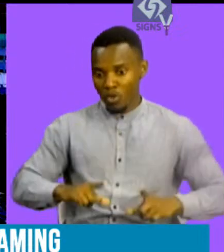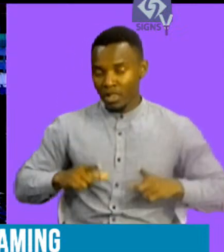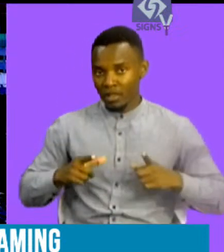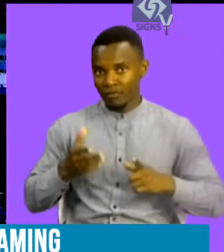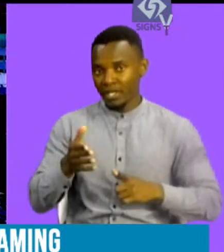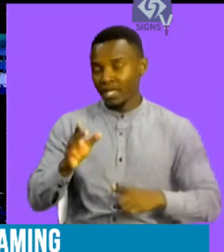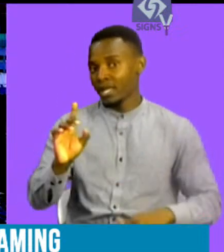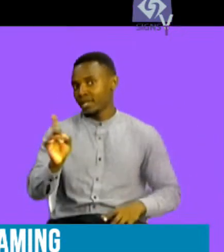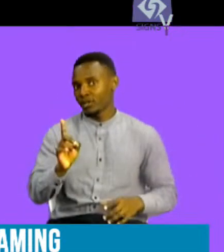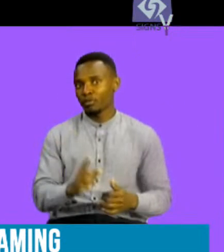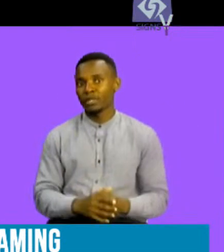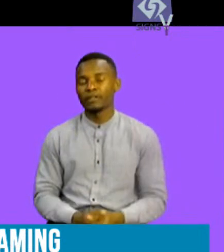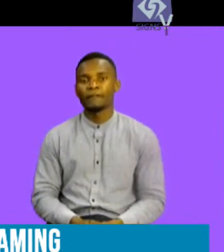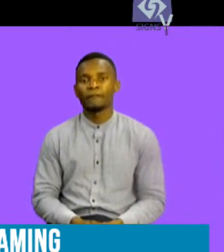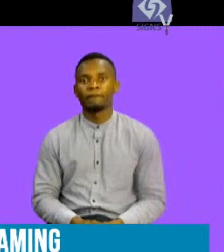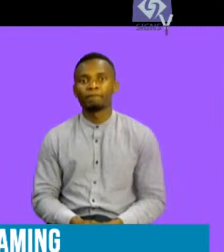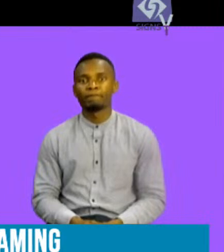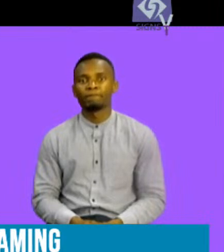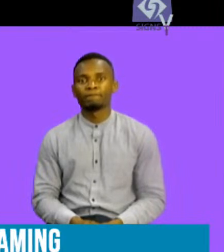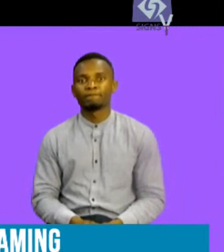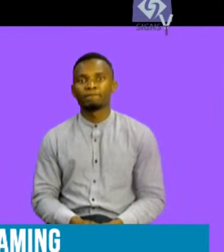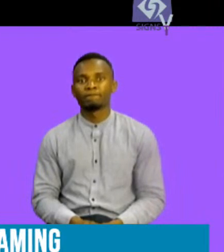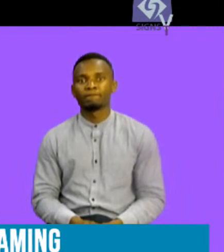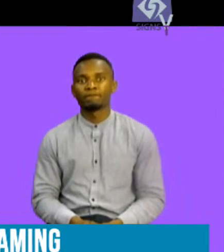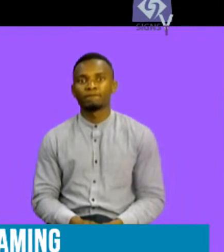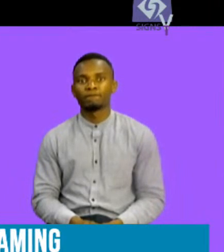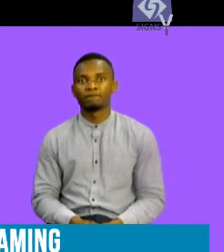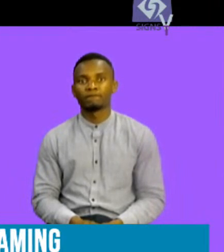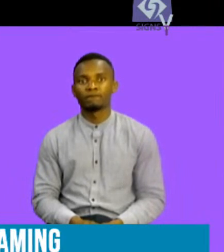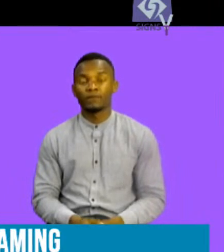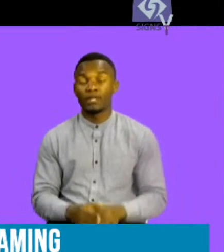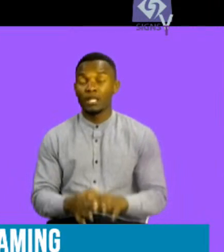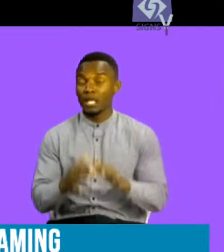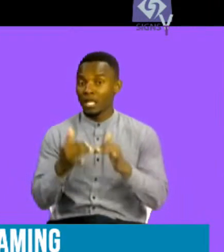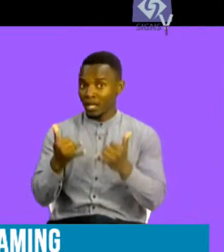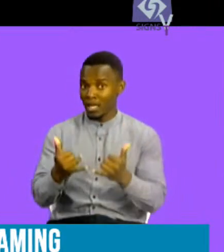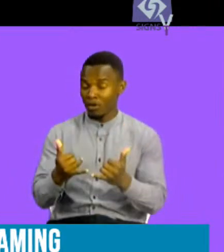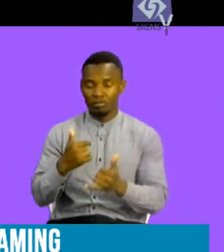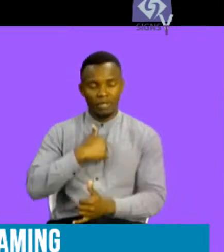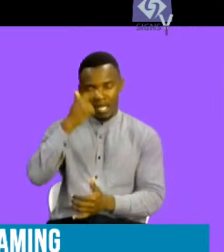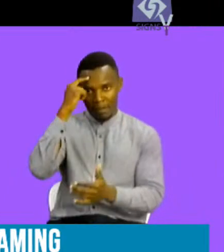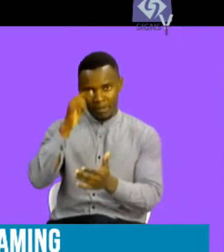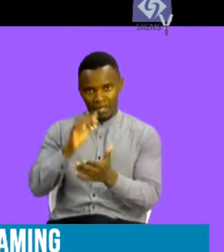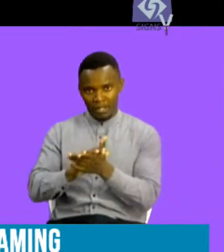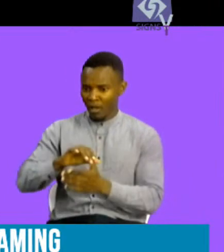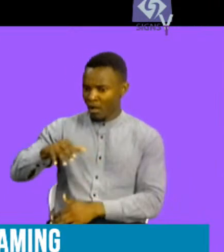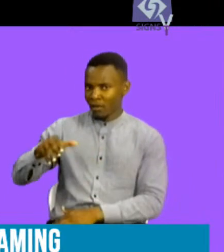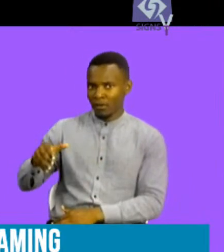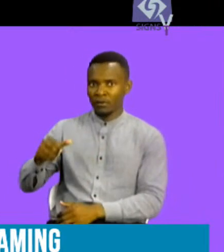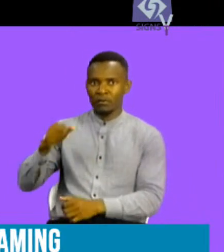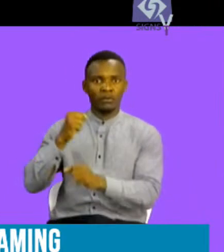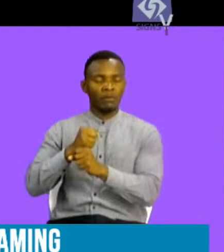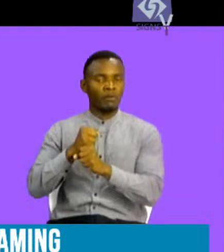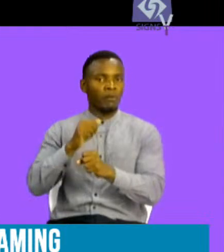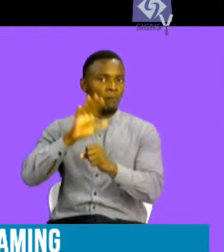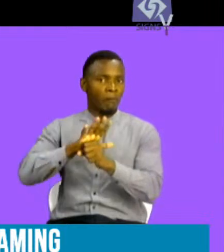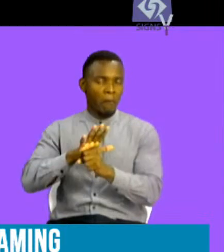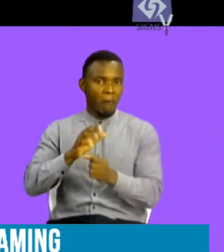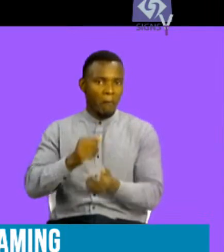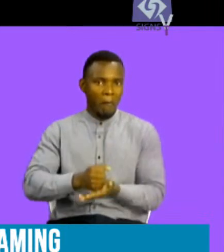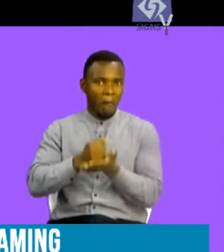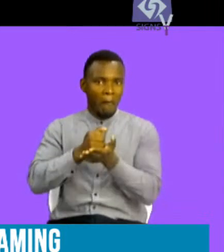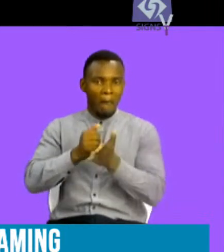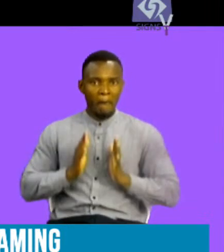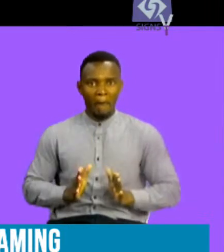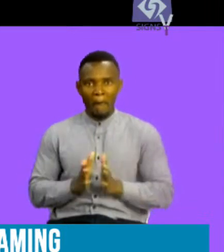Okay, right now, I think the county has done much. to do with the persons with disability.